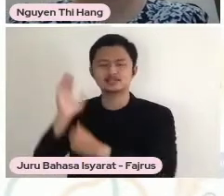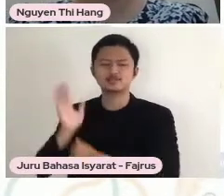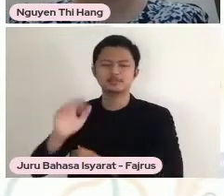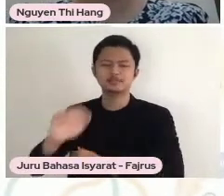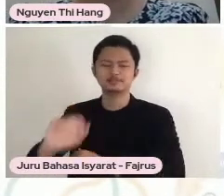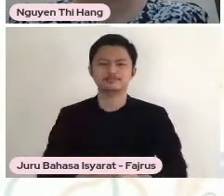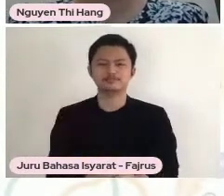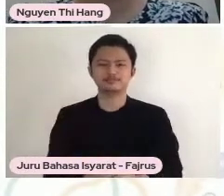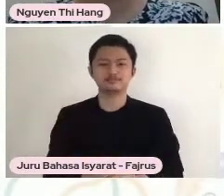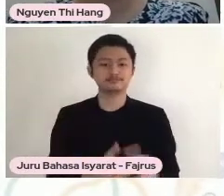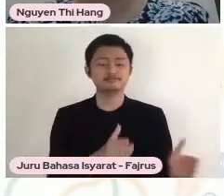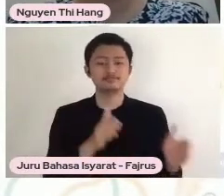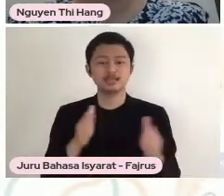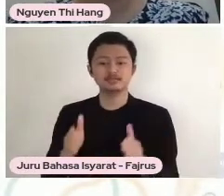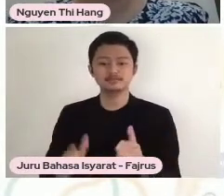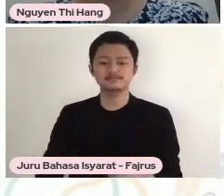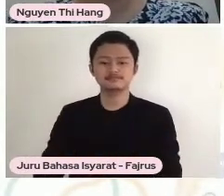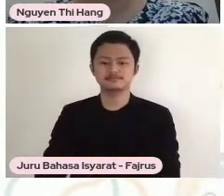Next please.